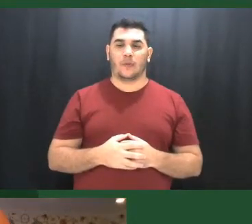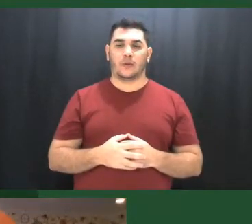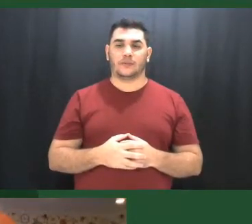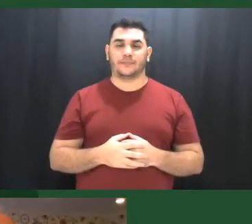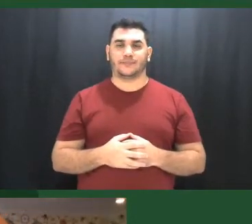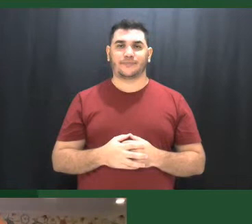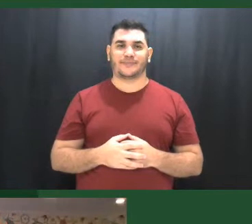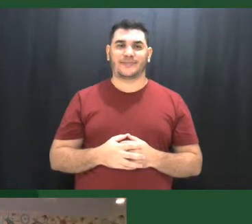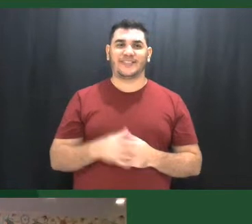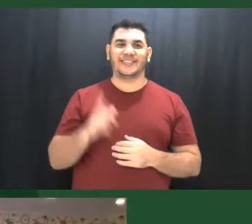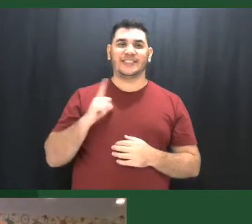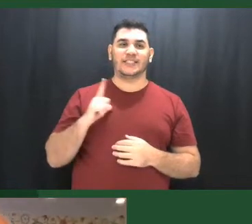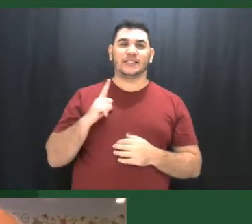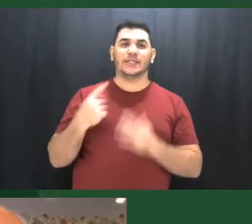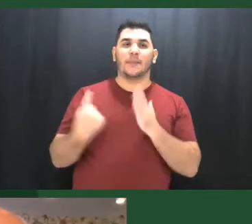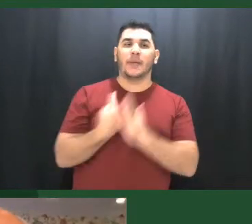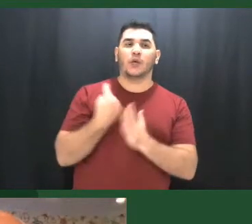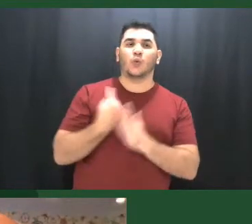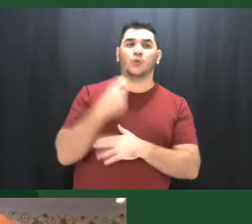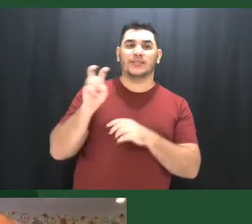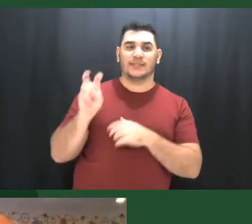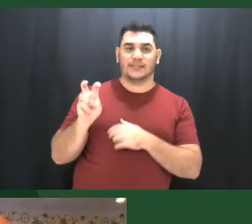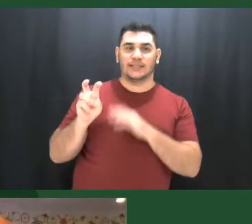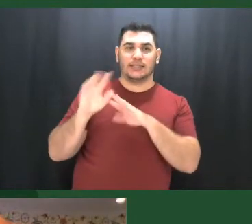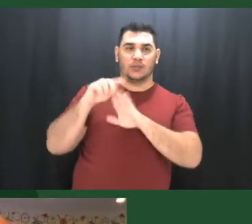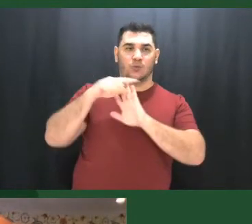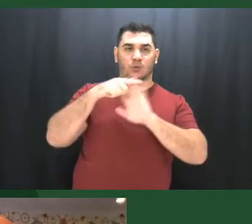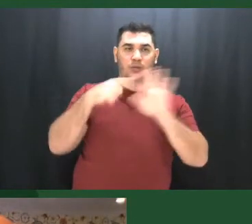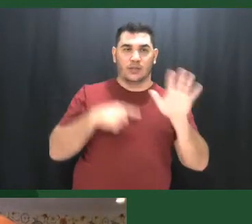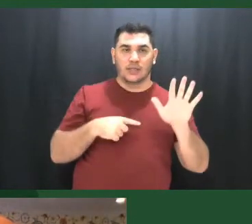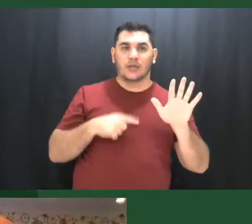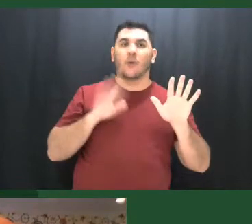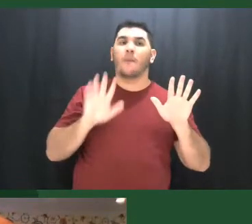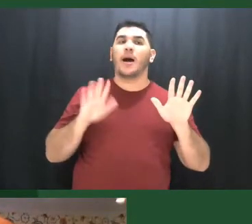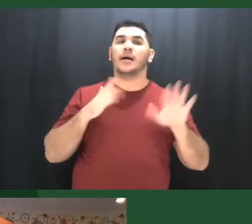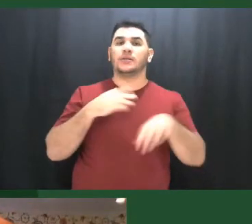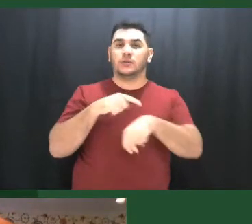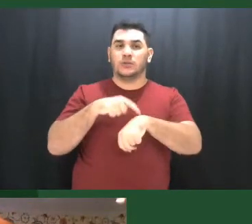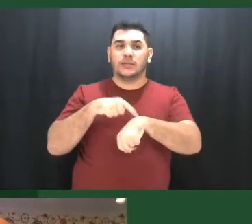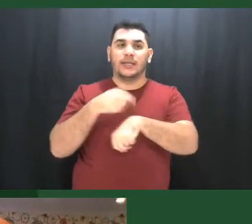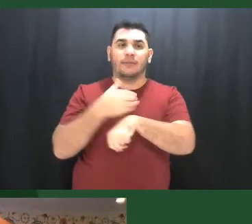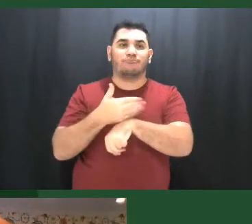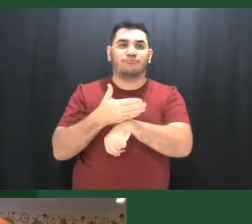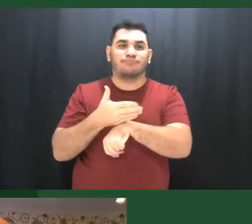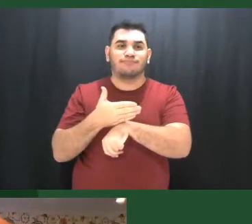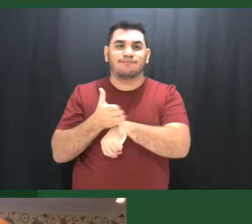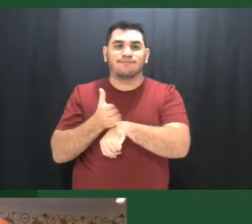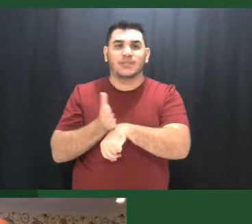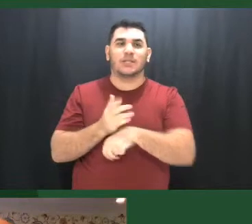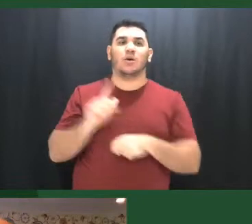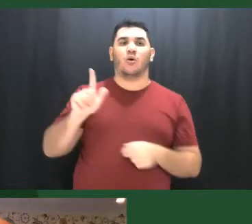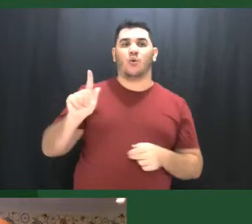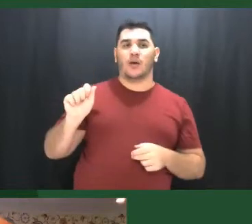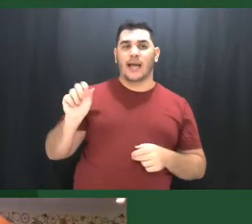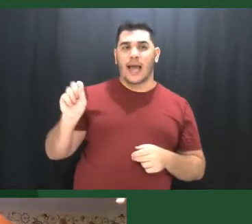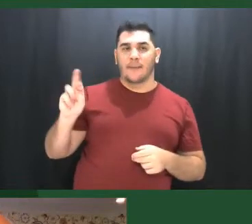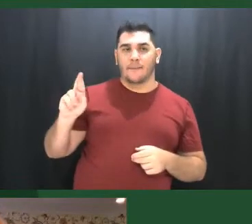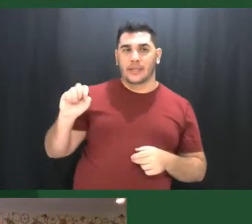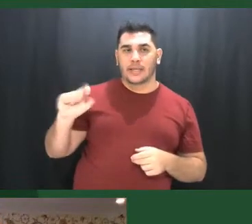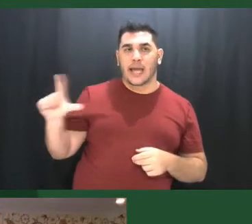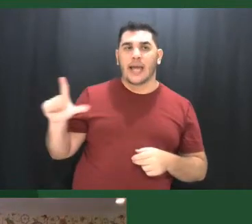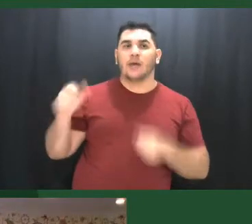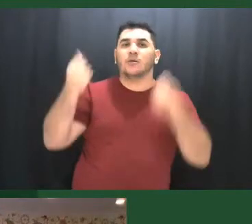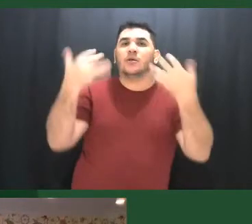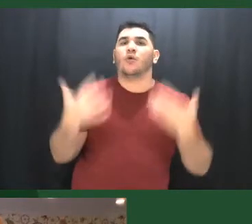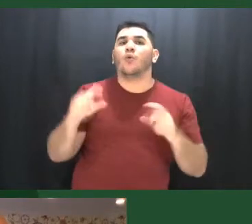is gone. Gabriel Barbosa asked, thank you for your talk, Professor